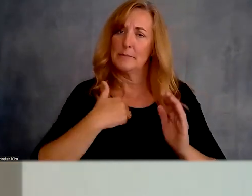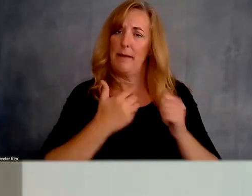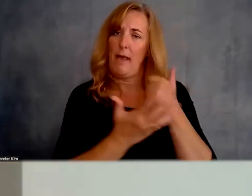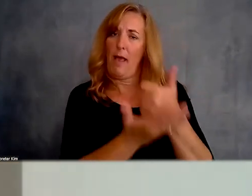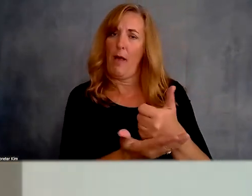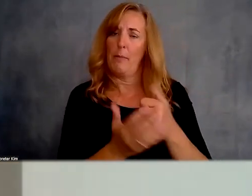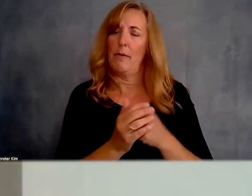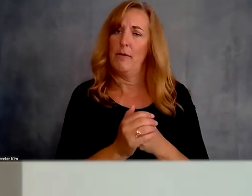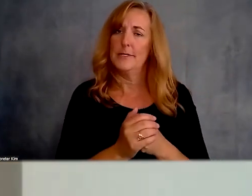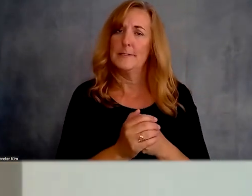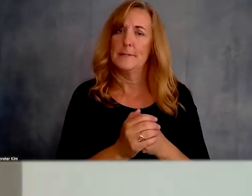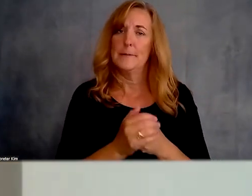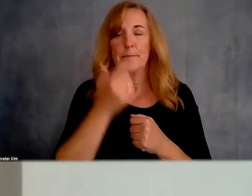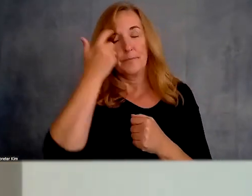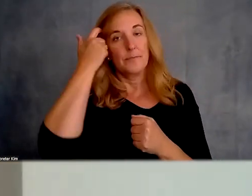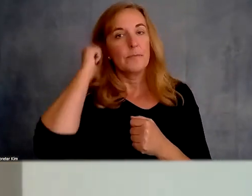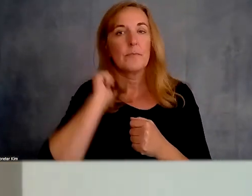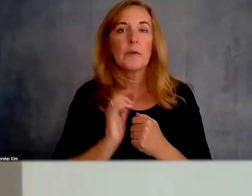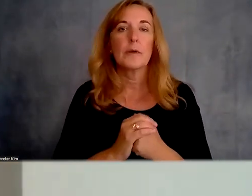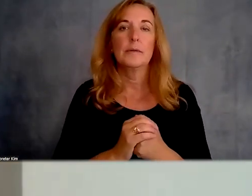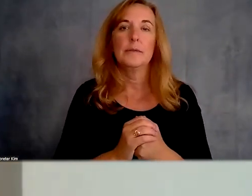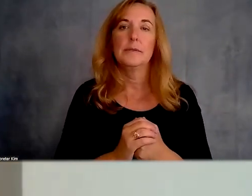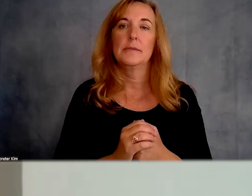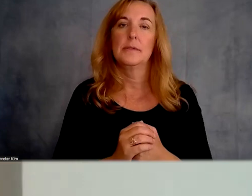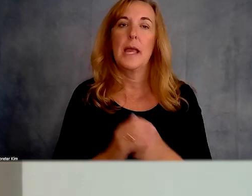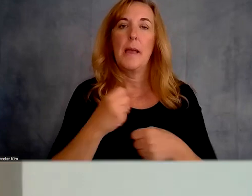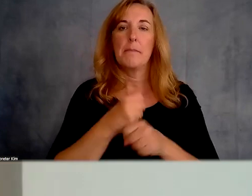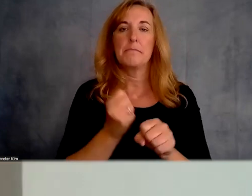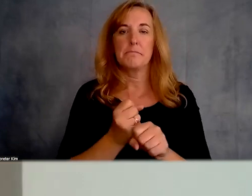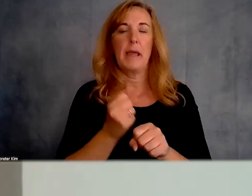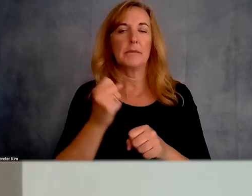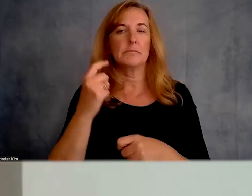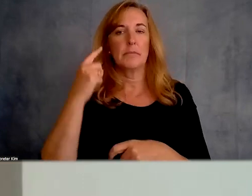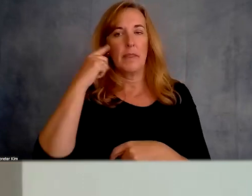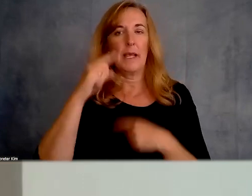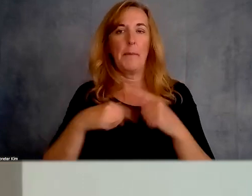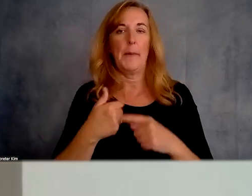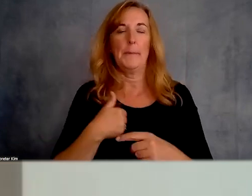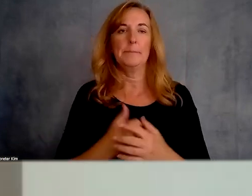And she says, that made me think a lot about me. And she said,